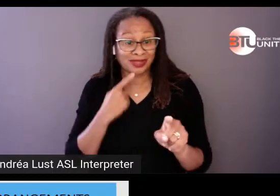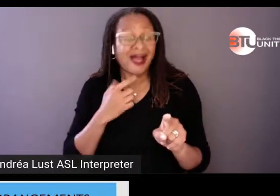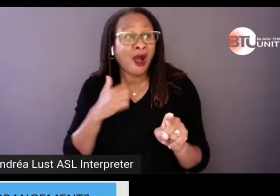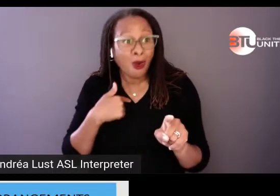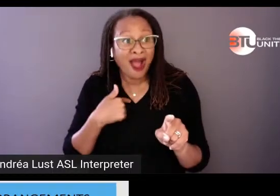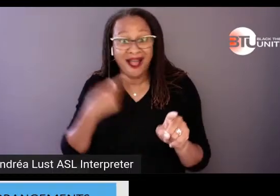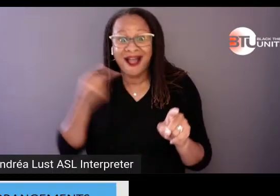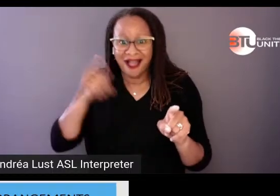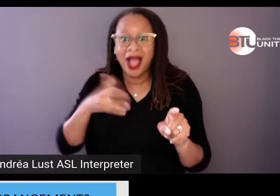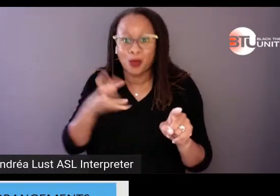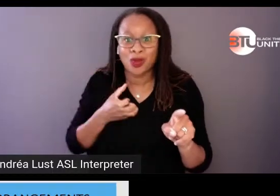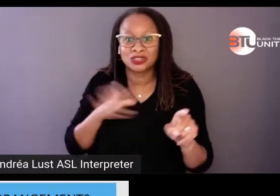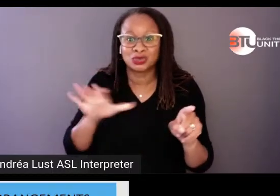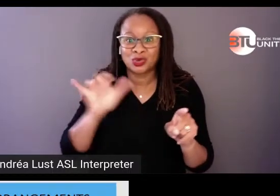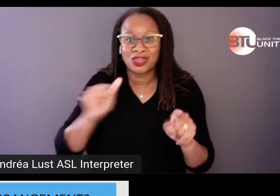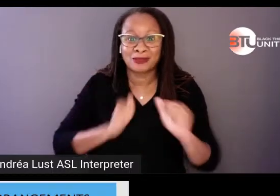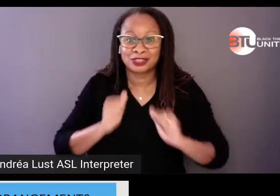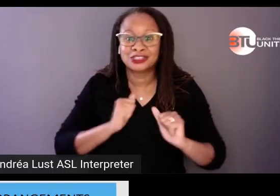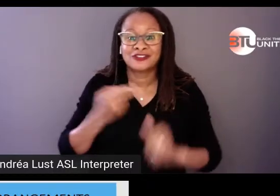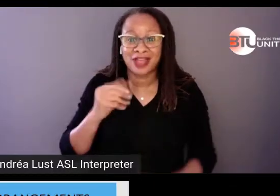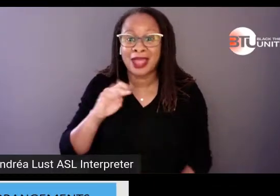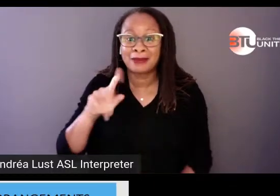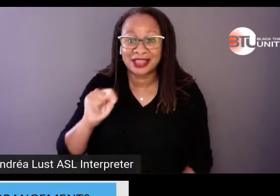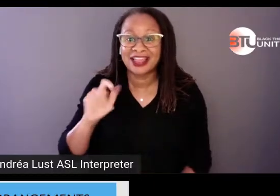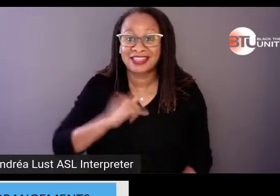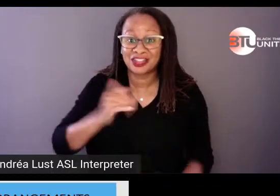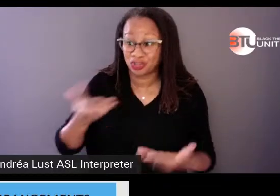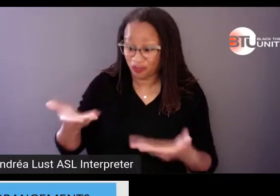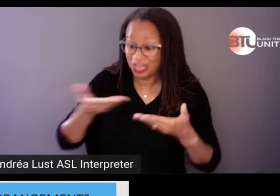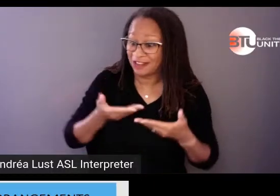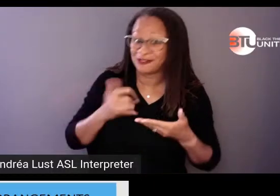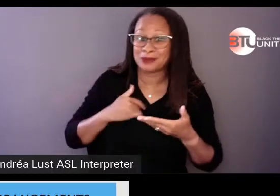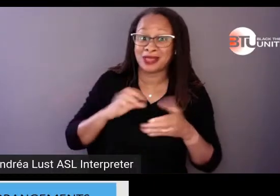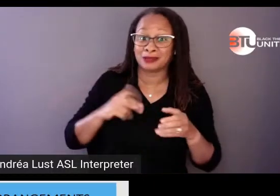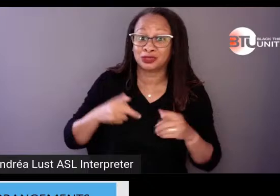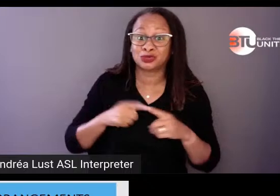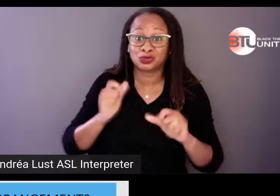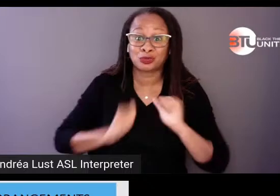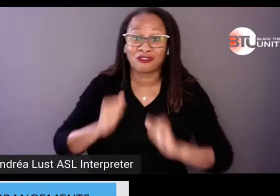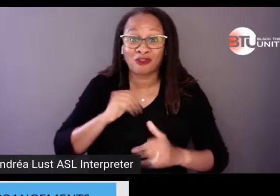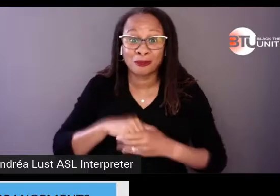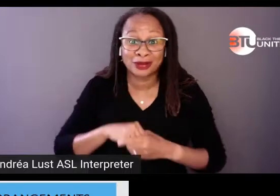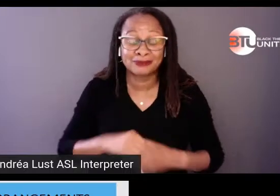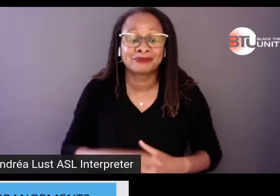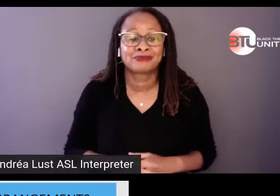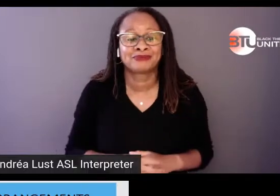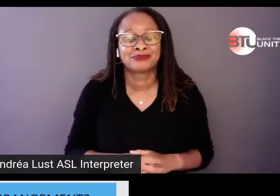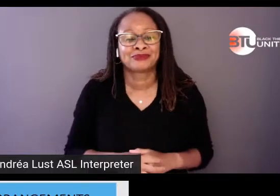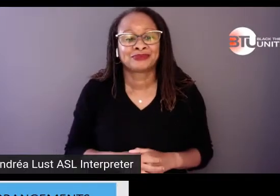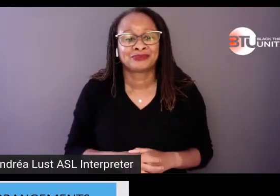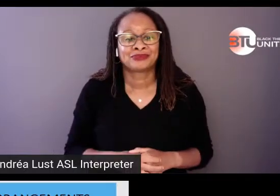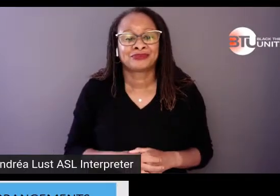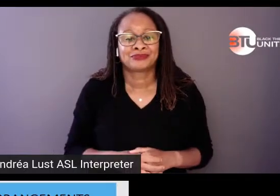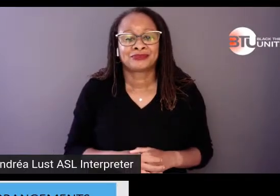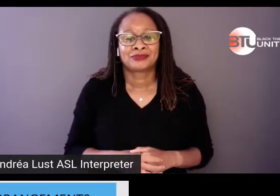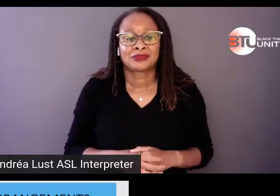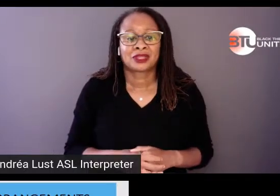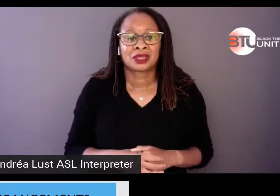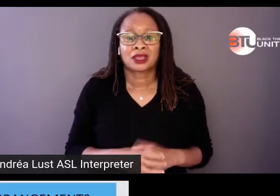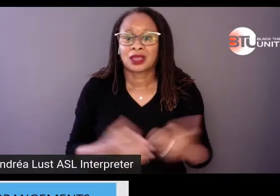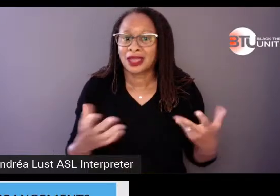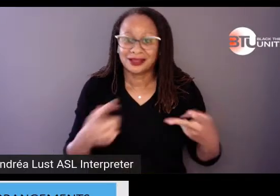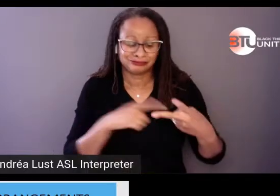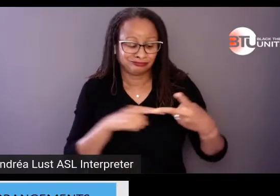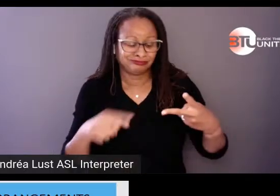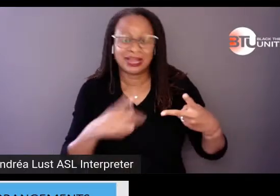of Hamlet that you have offered me the opportunity to perform in. And then for what